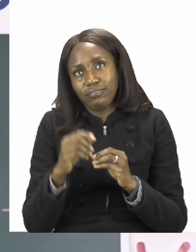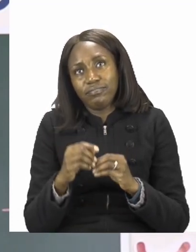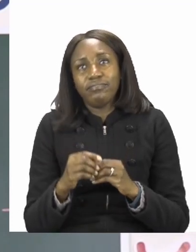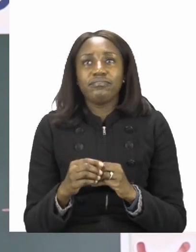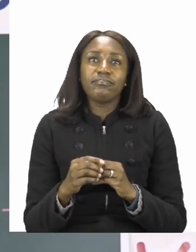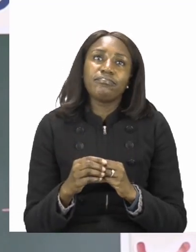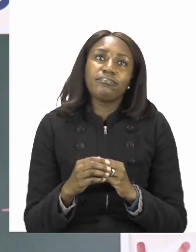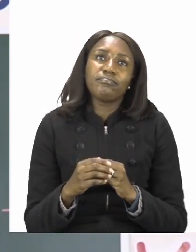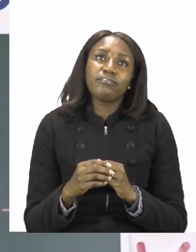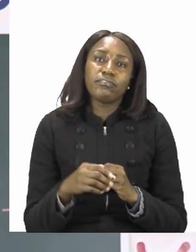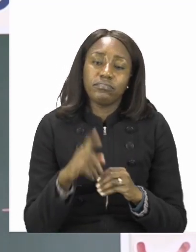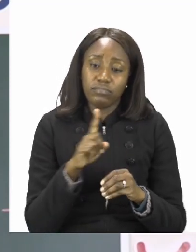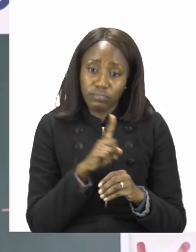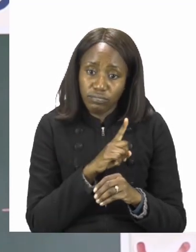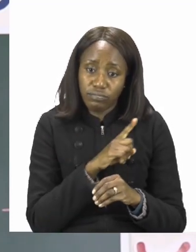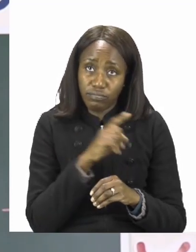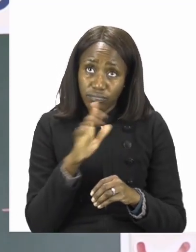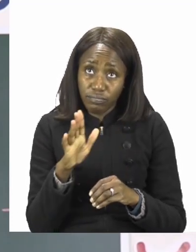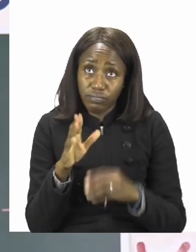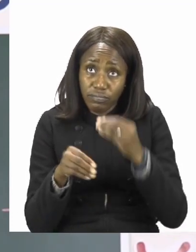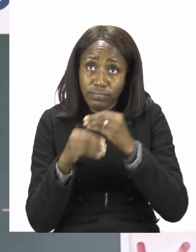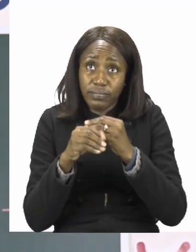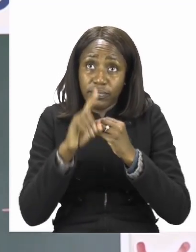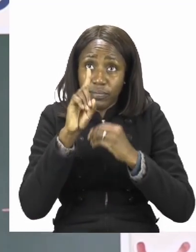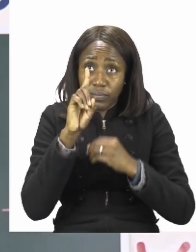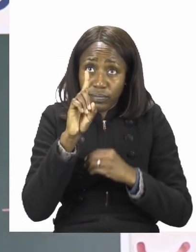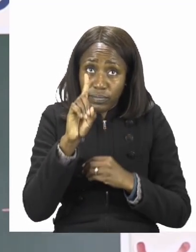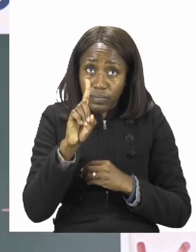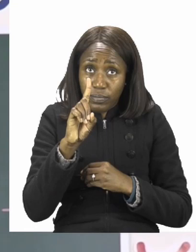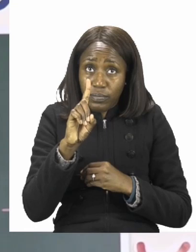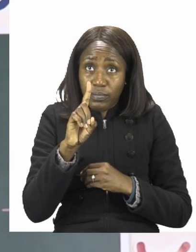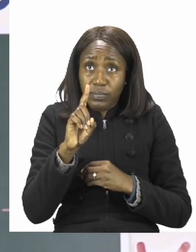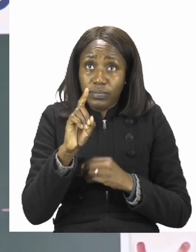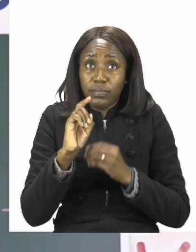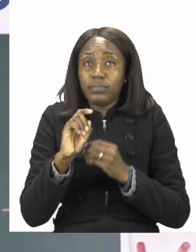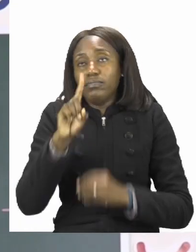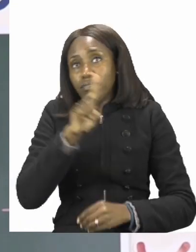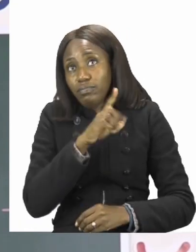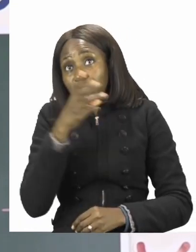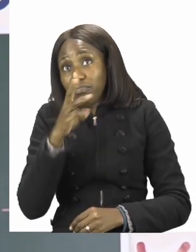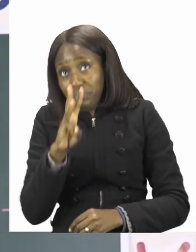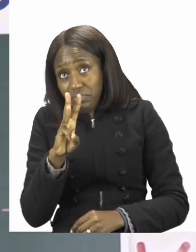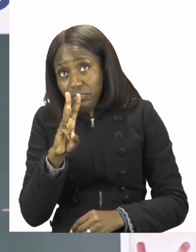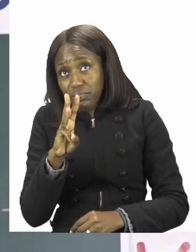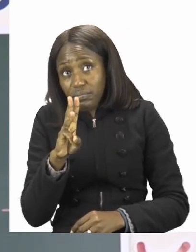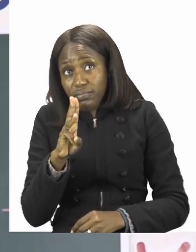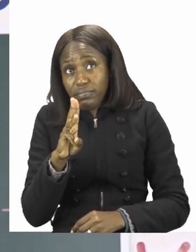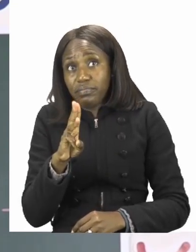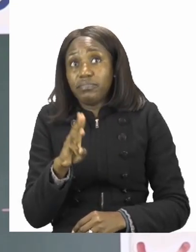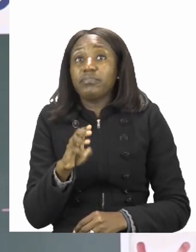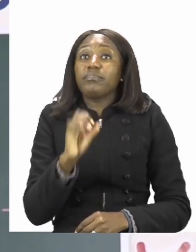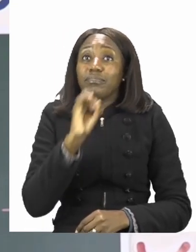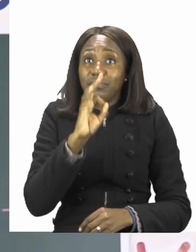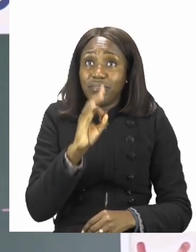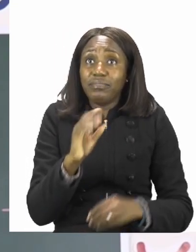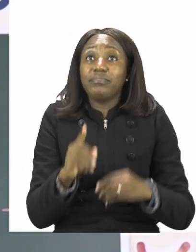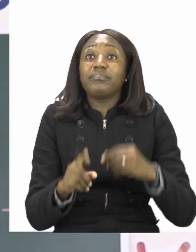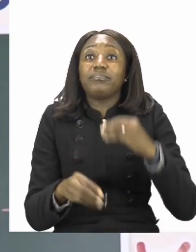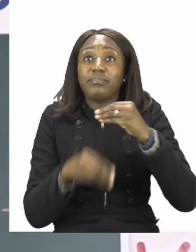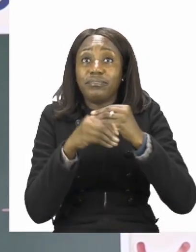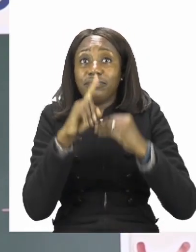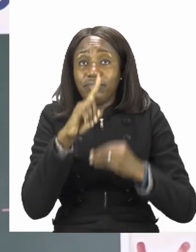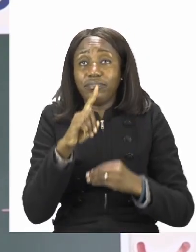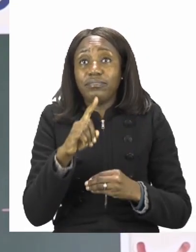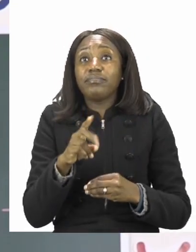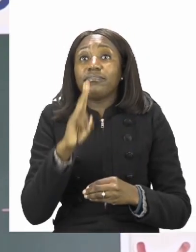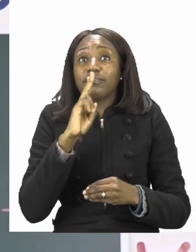From 15, if you add 1 to 15, you get 16. Then, if you add